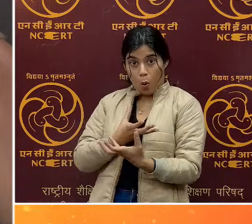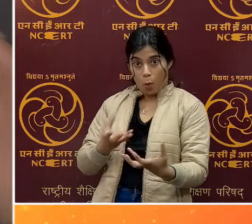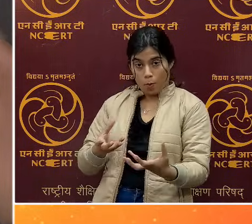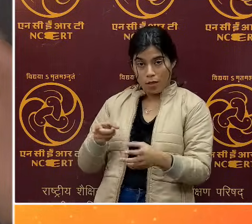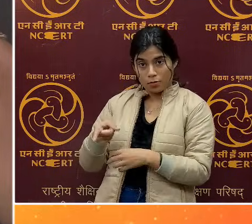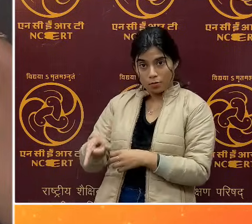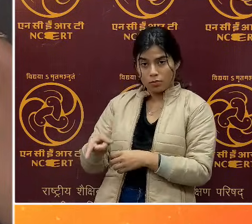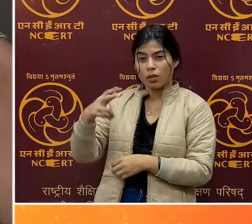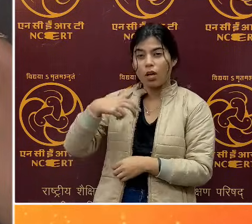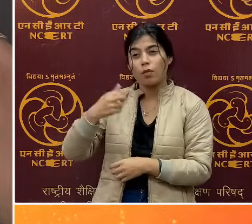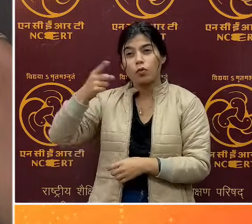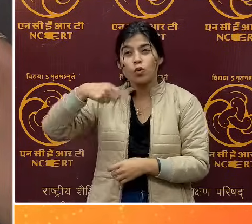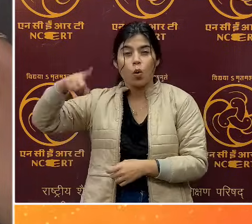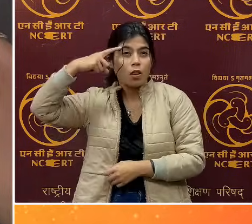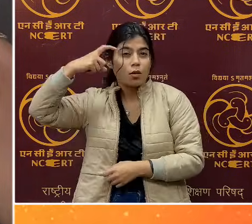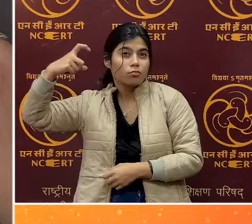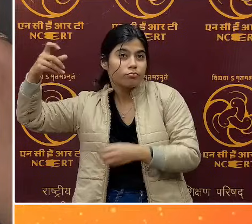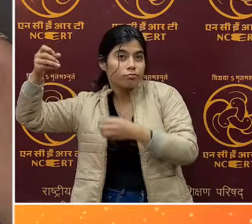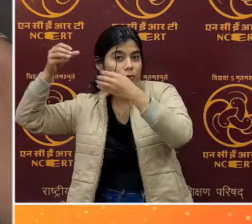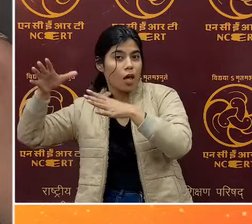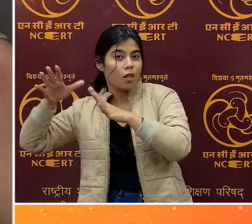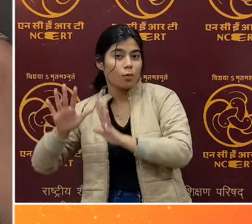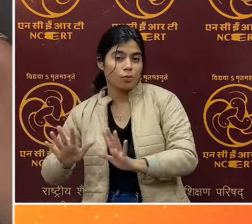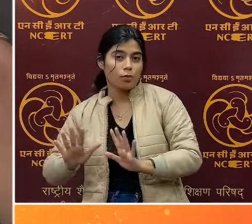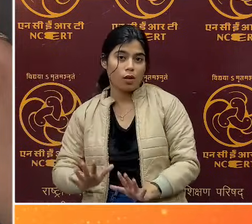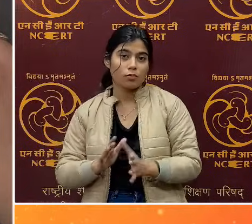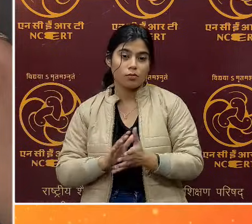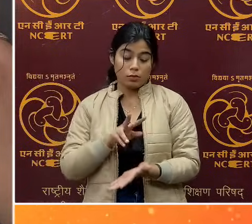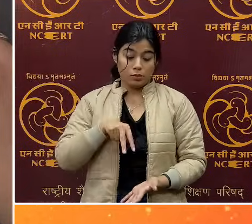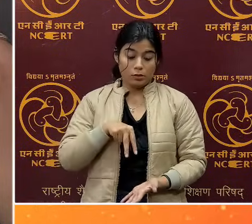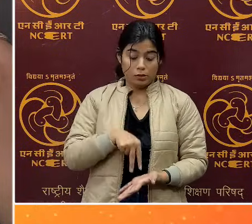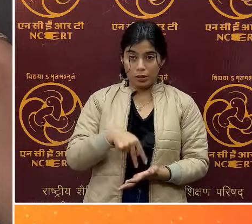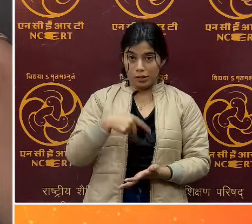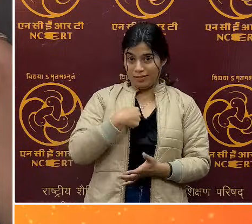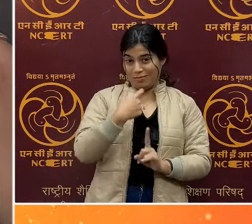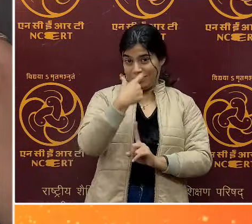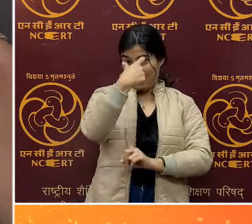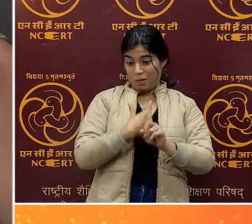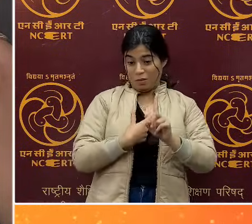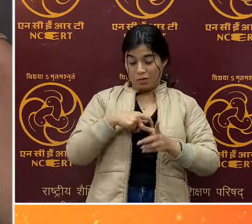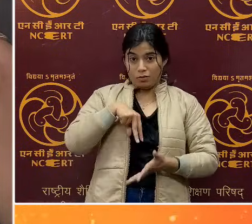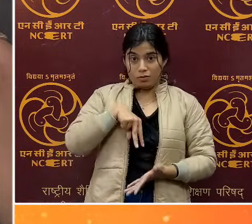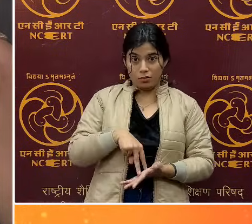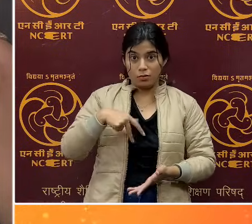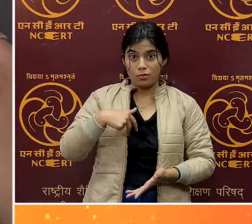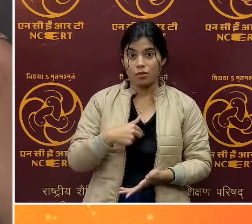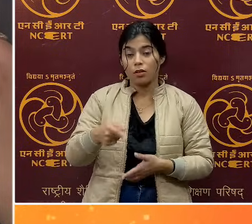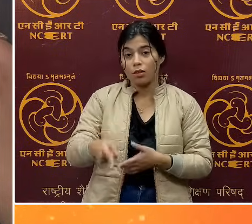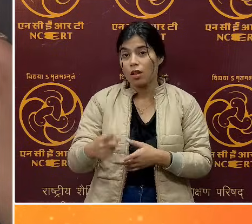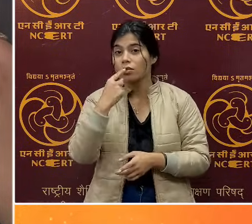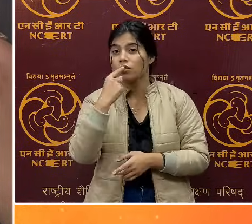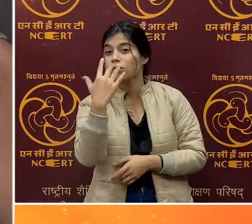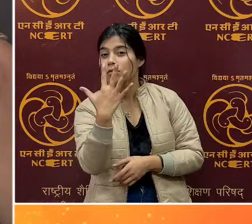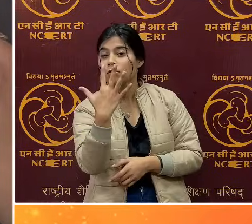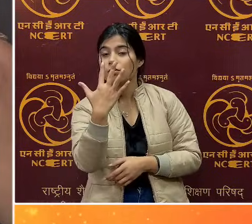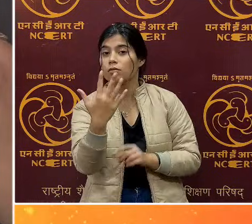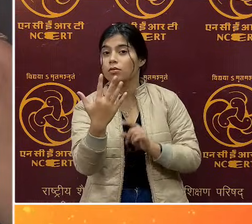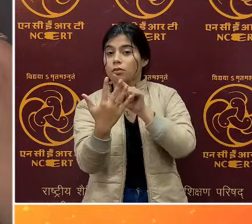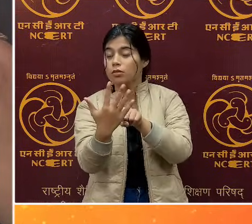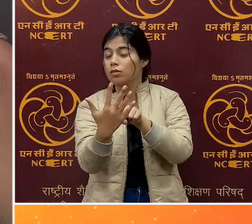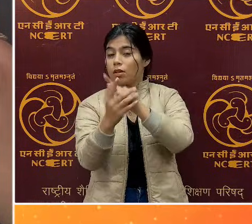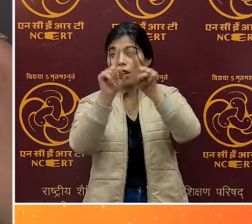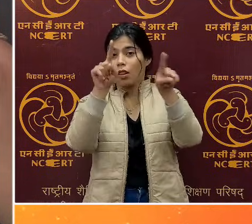or we can assume that this is some person standing, and you have got a mirror placed in here. So the image also will